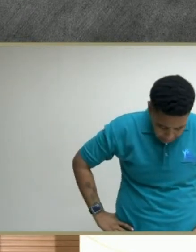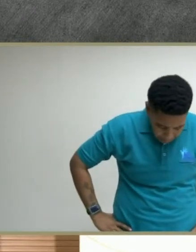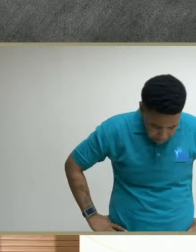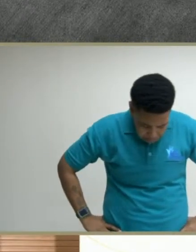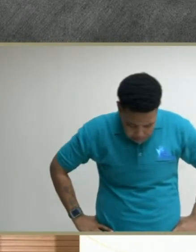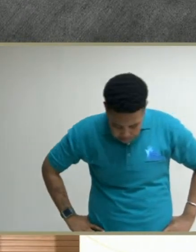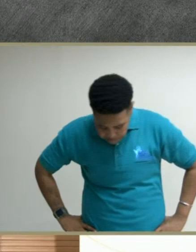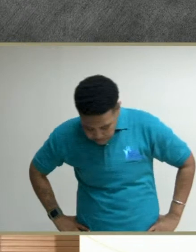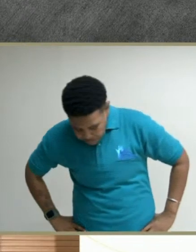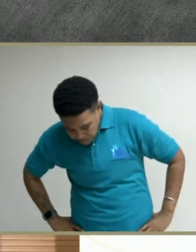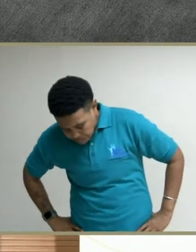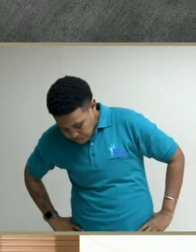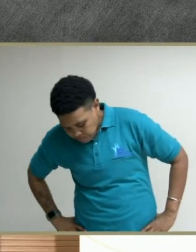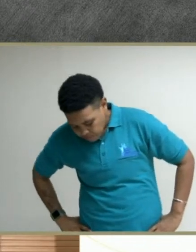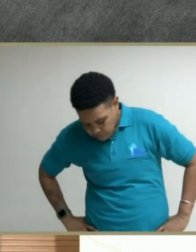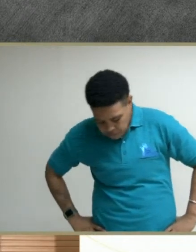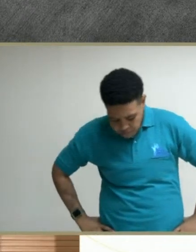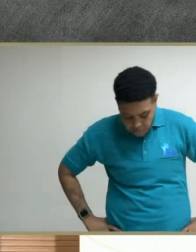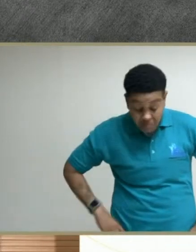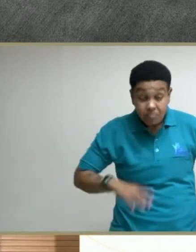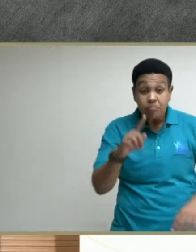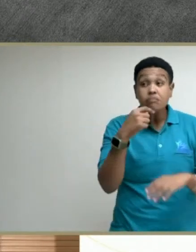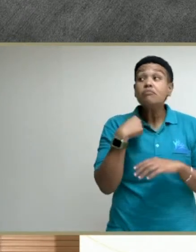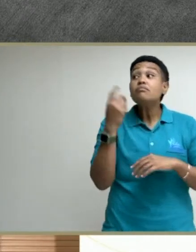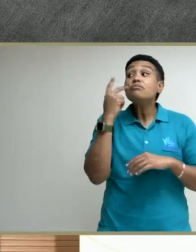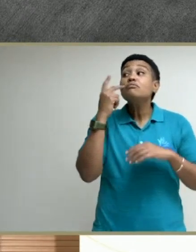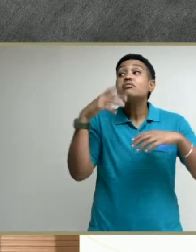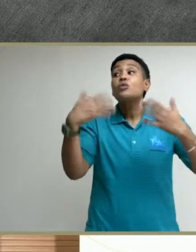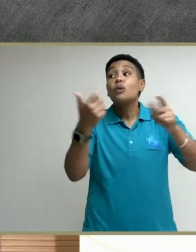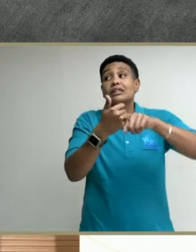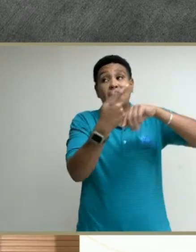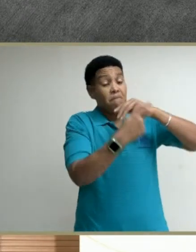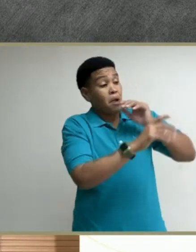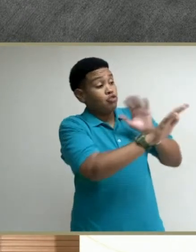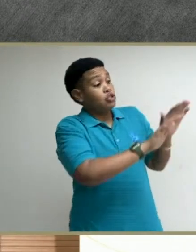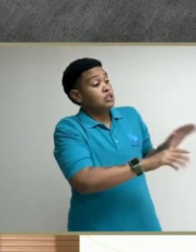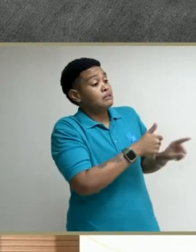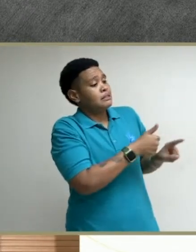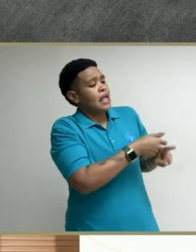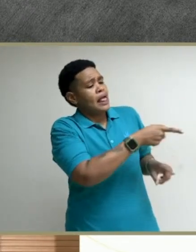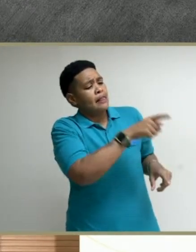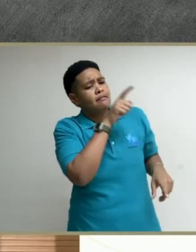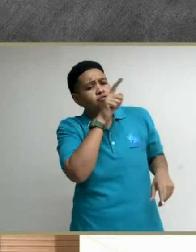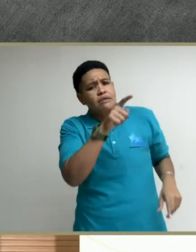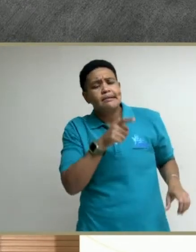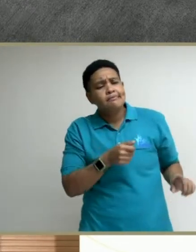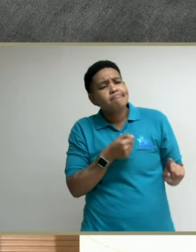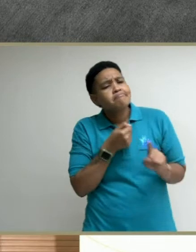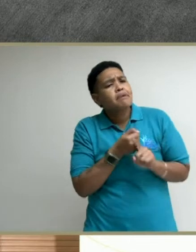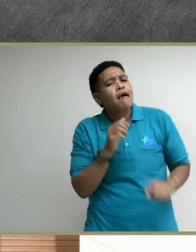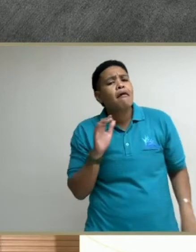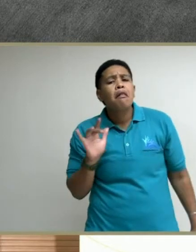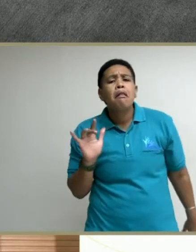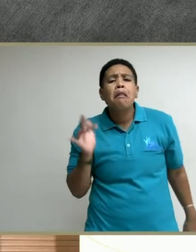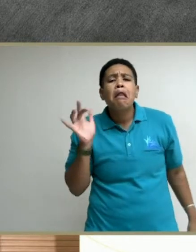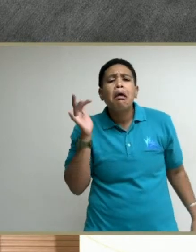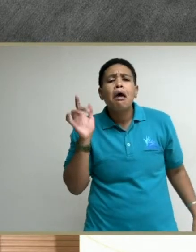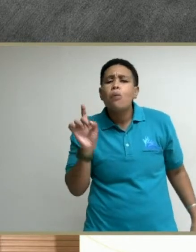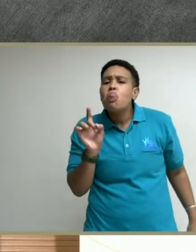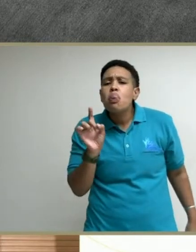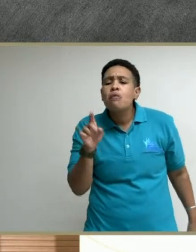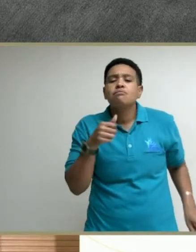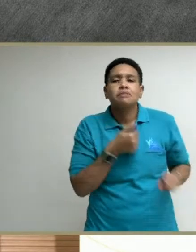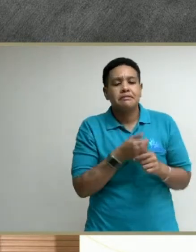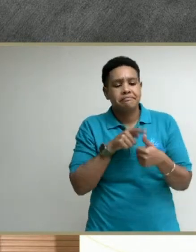Here again, we see where it is that we have the parishes that are least affected presently. These are